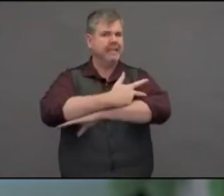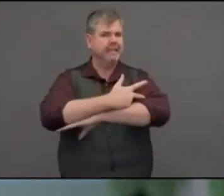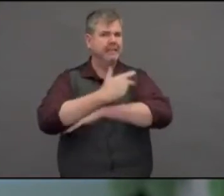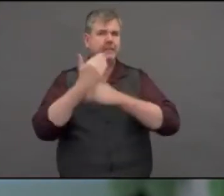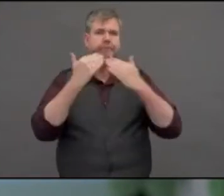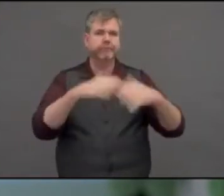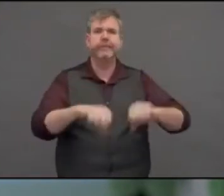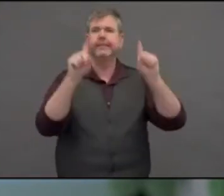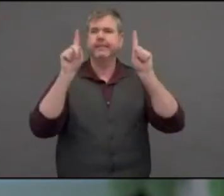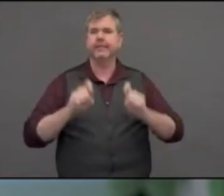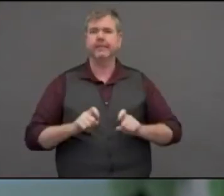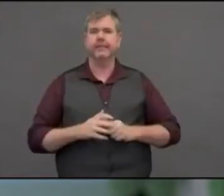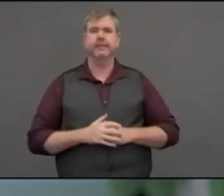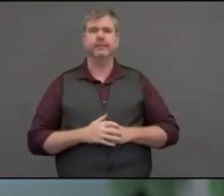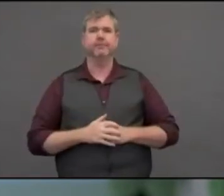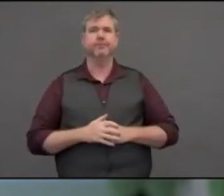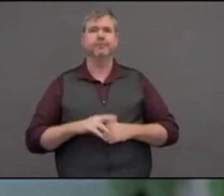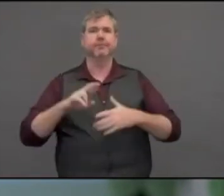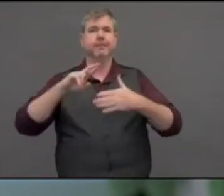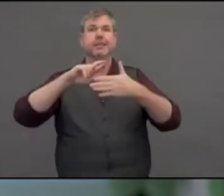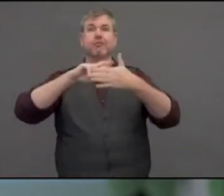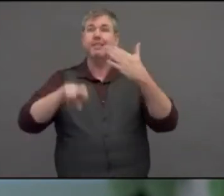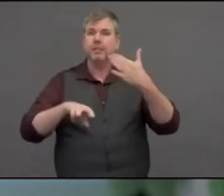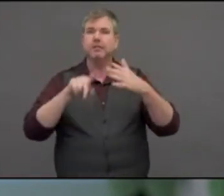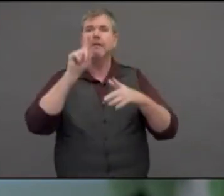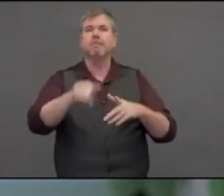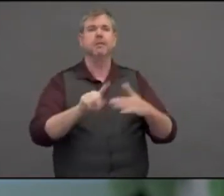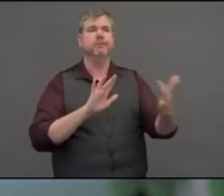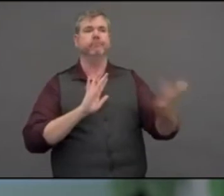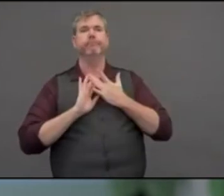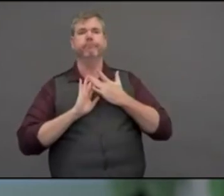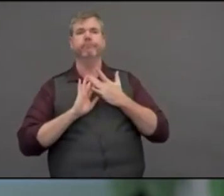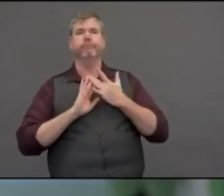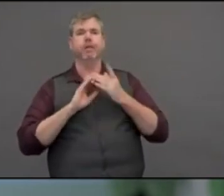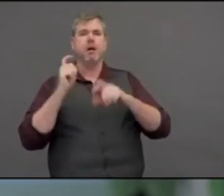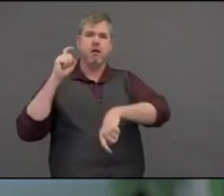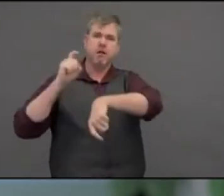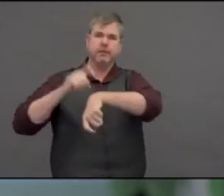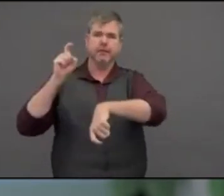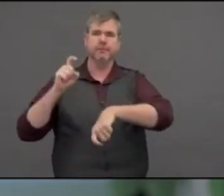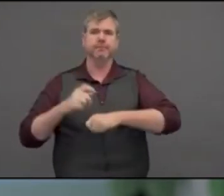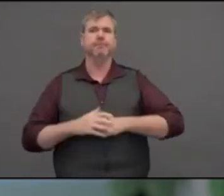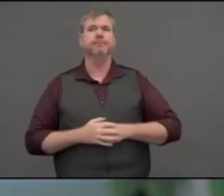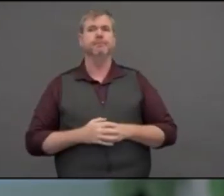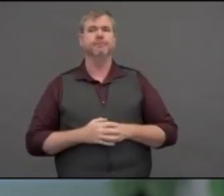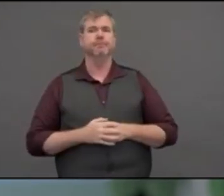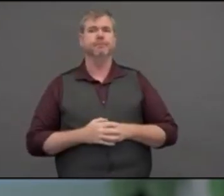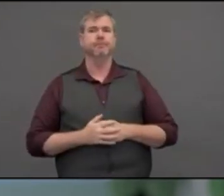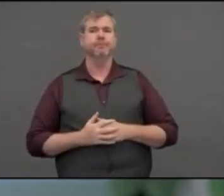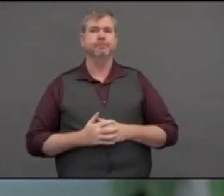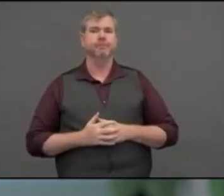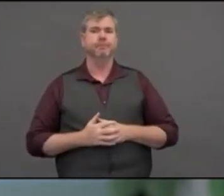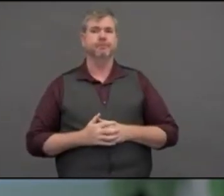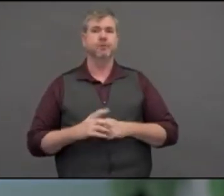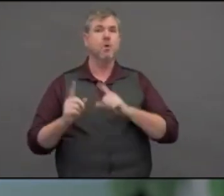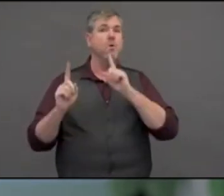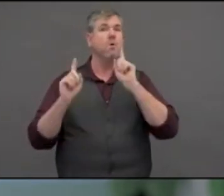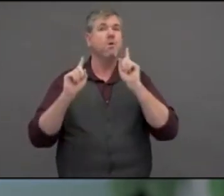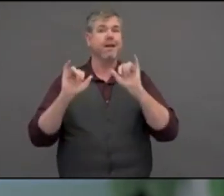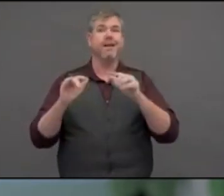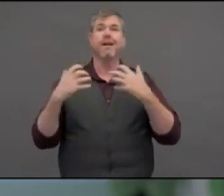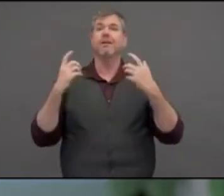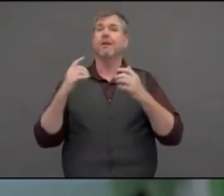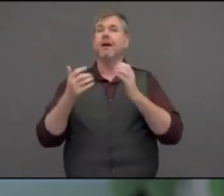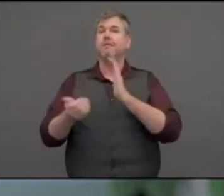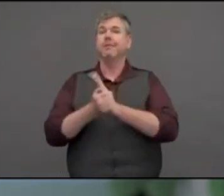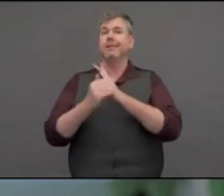be timely. We know that that's been a challenge as well. And so the order requires that healthcare systems provide